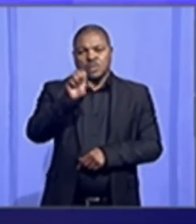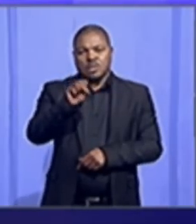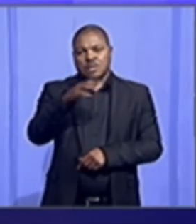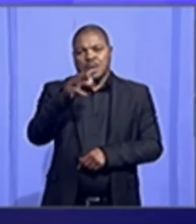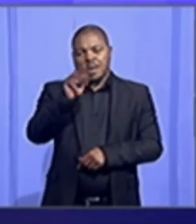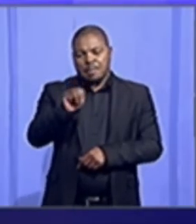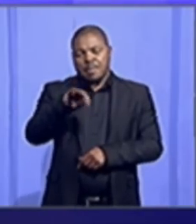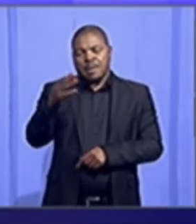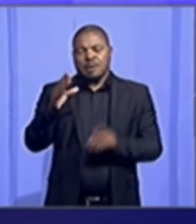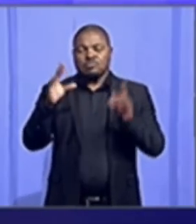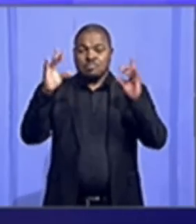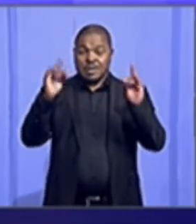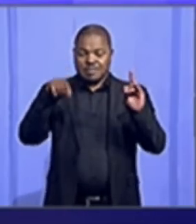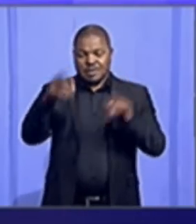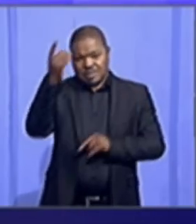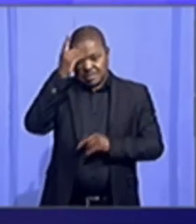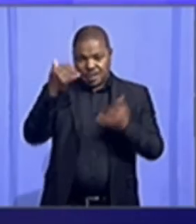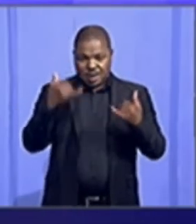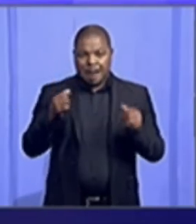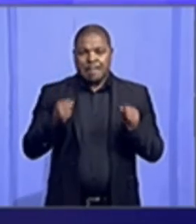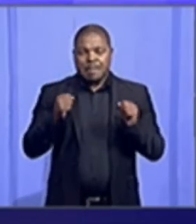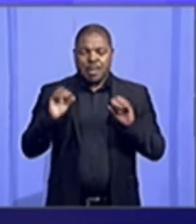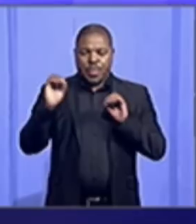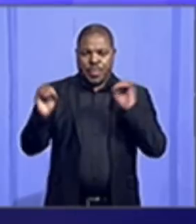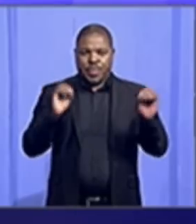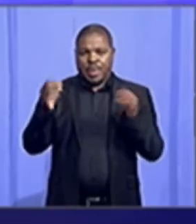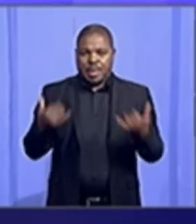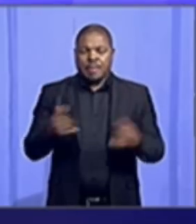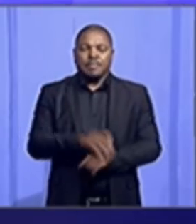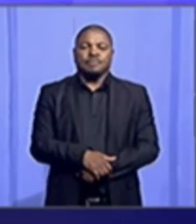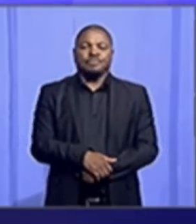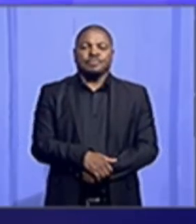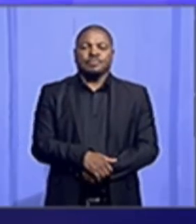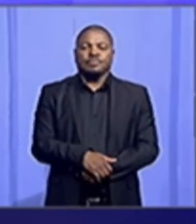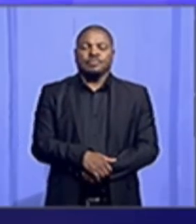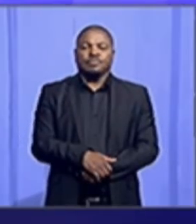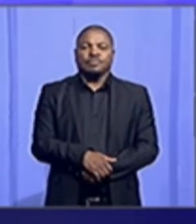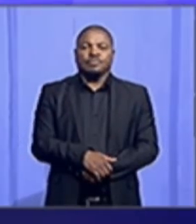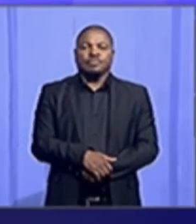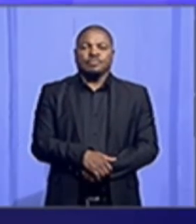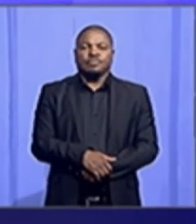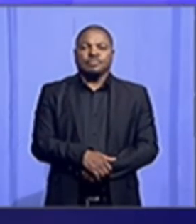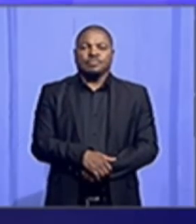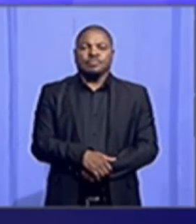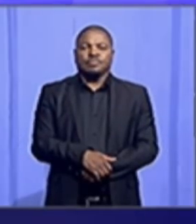Mabhida, Durban hajwale. Dintlha e sale nnoto sehlopha ka seng.